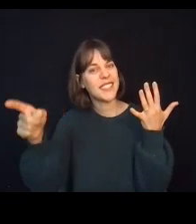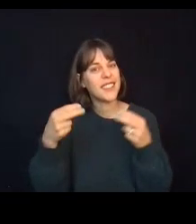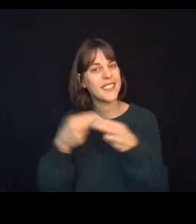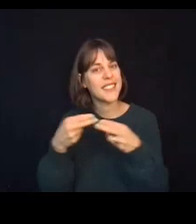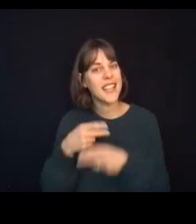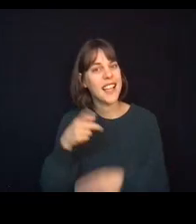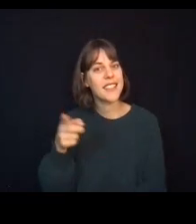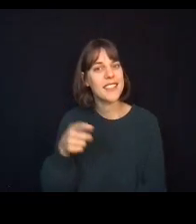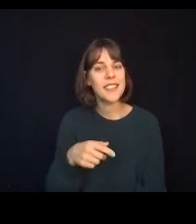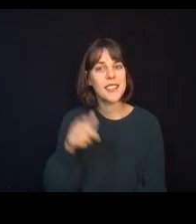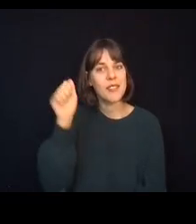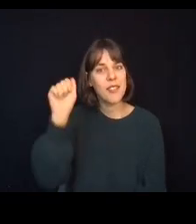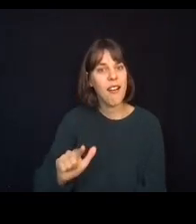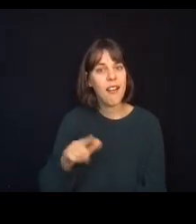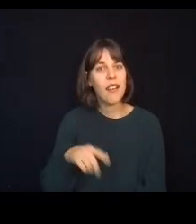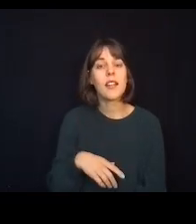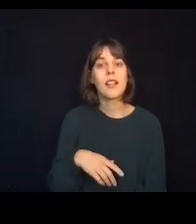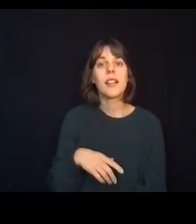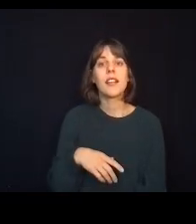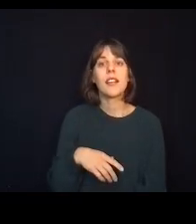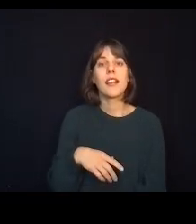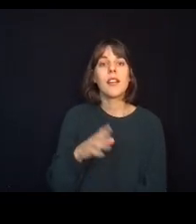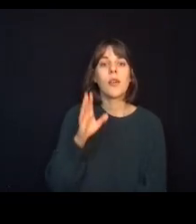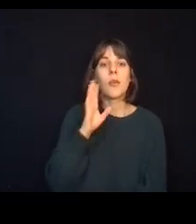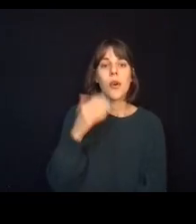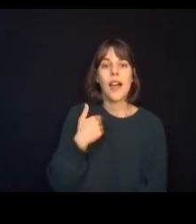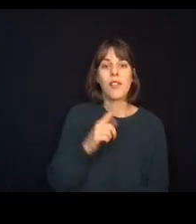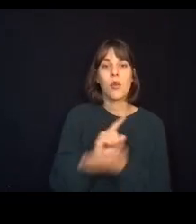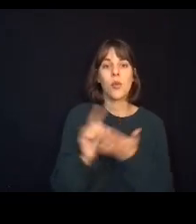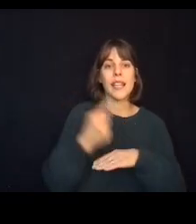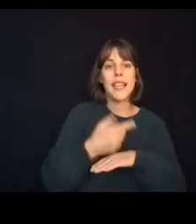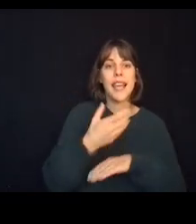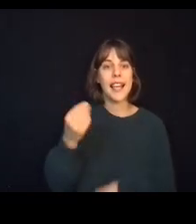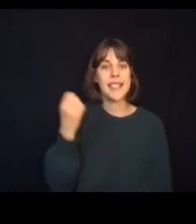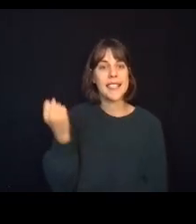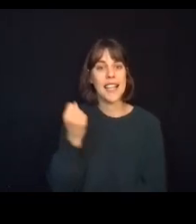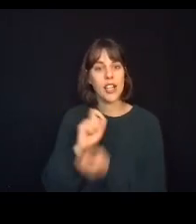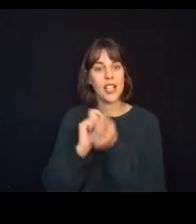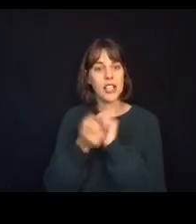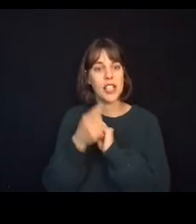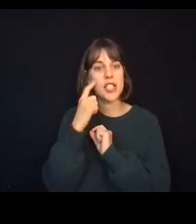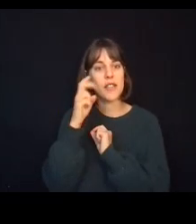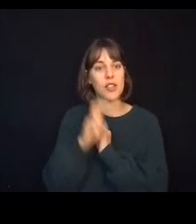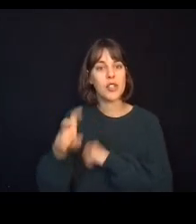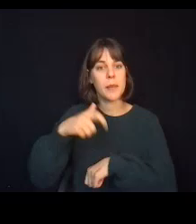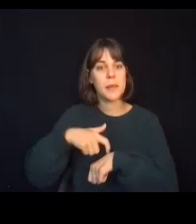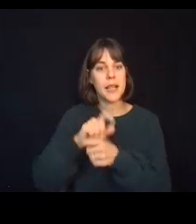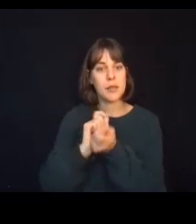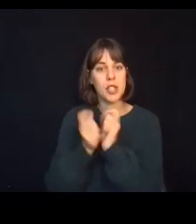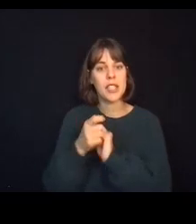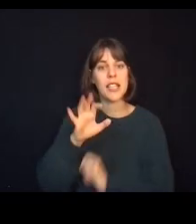And the following routes will have weekday and Saturday changes for trip time changes. It's the 91 and the 61B. The